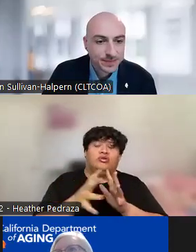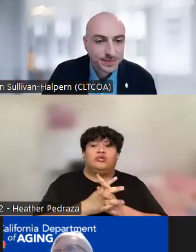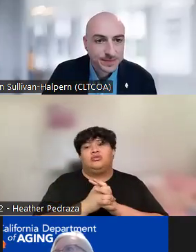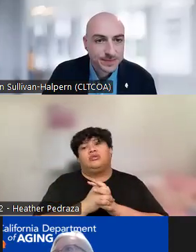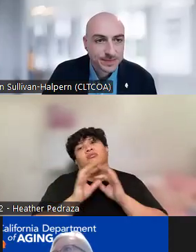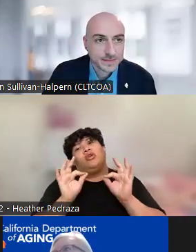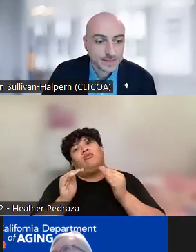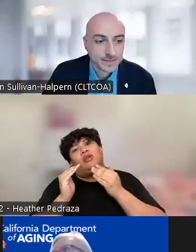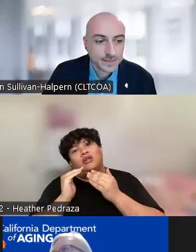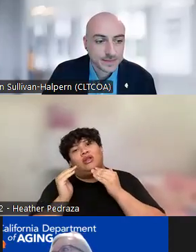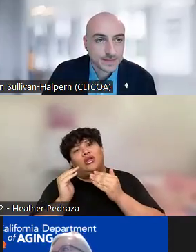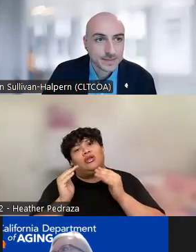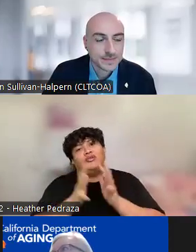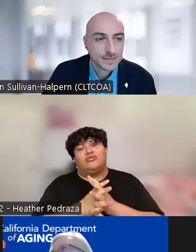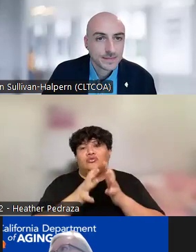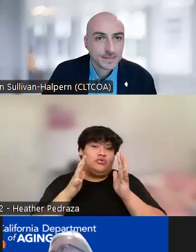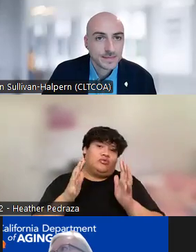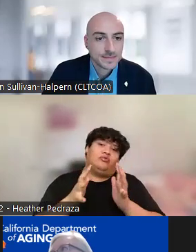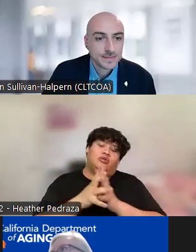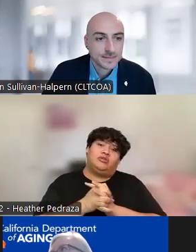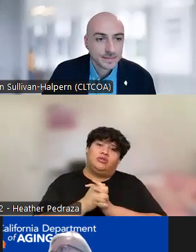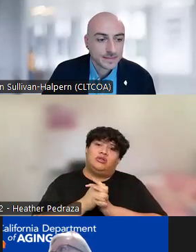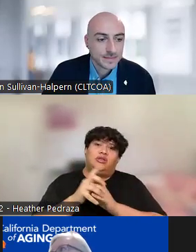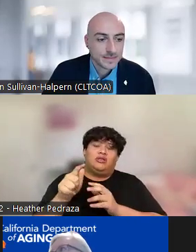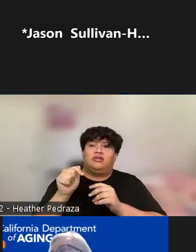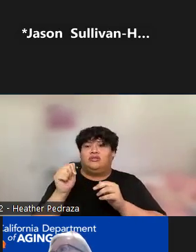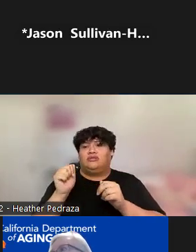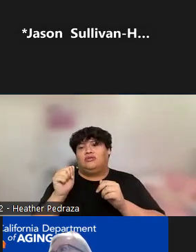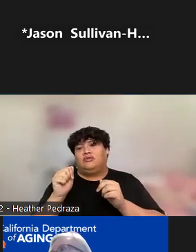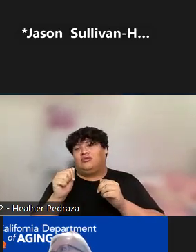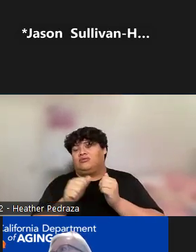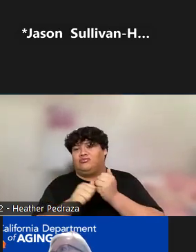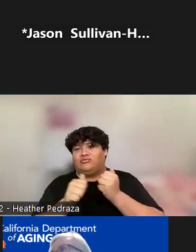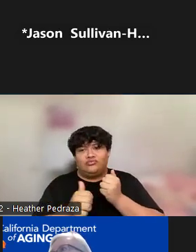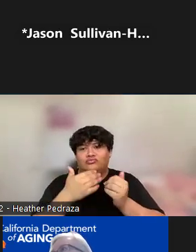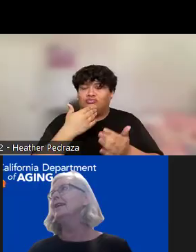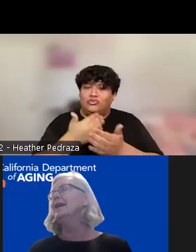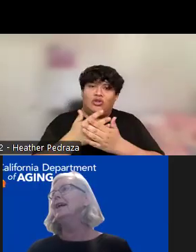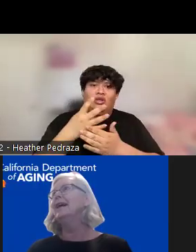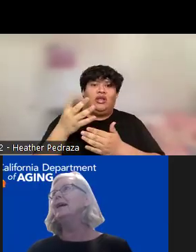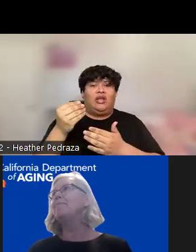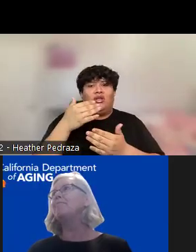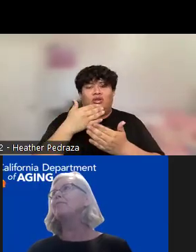Perfect. Thank you so much. This has been very illuminating and engaging.